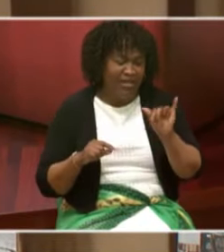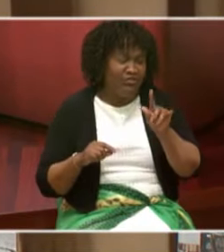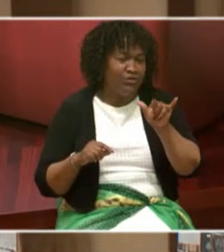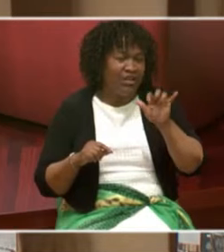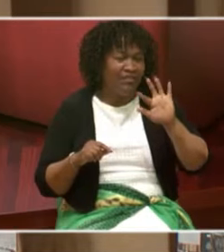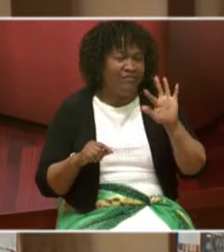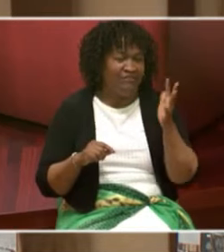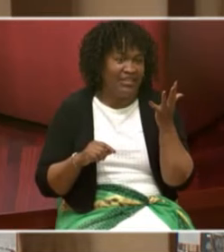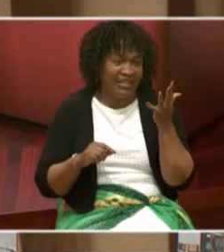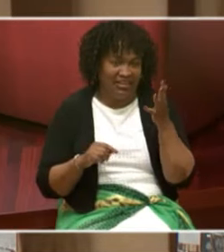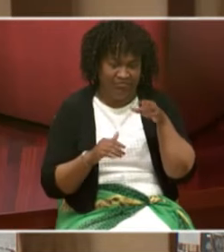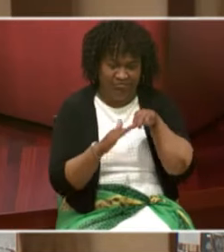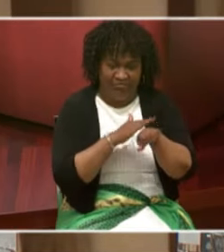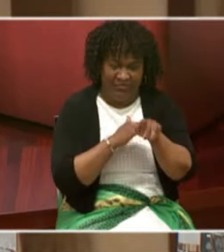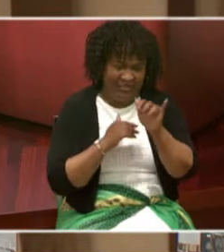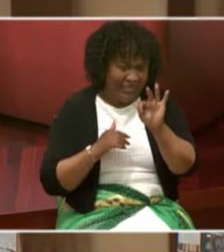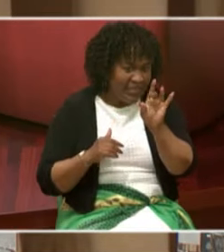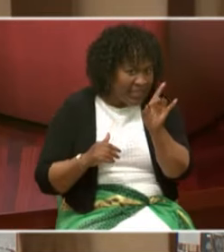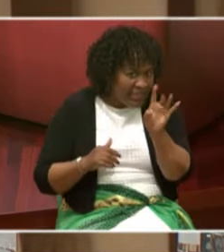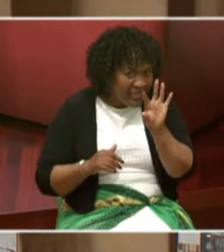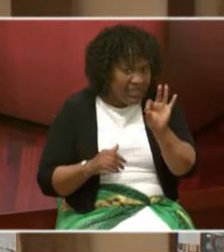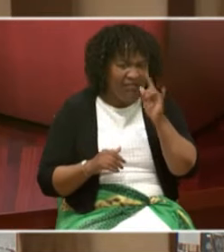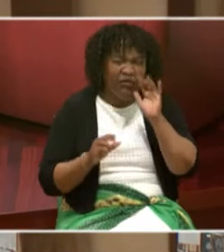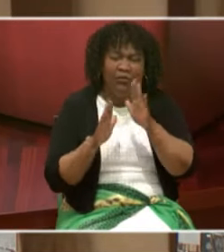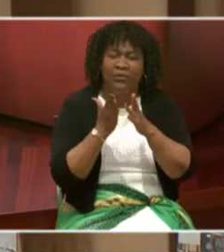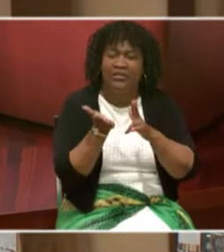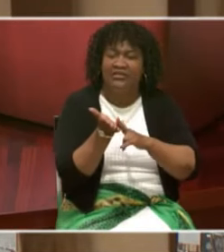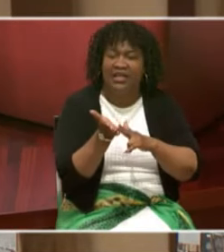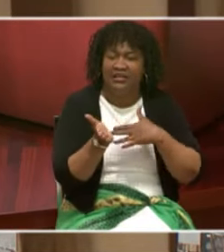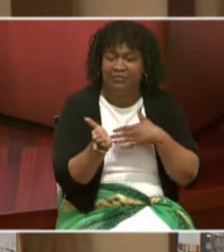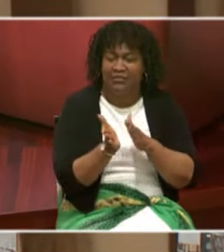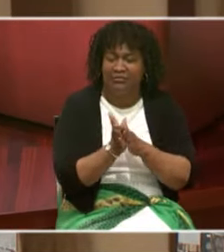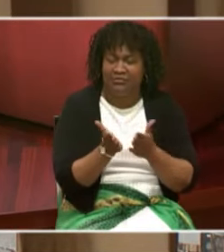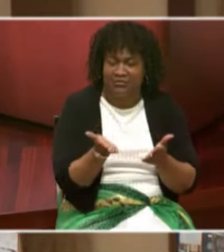of our planet, for generation yet unborn.